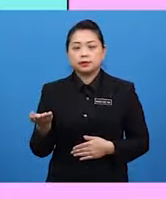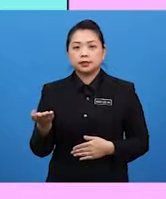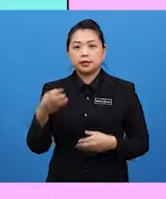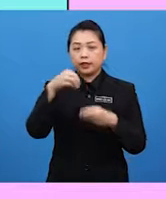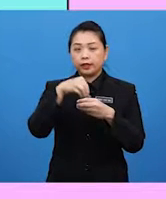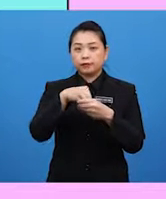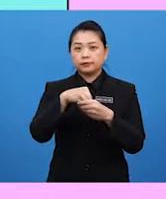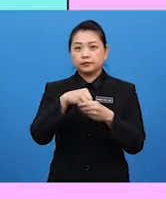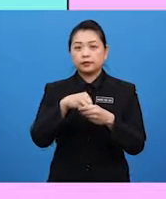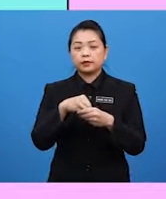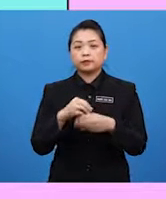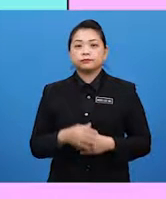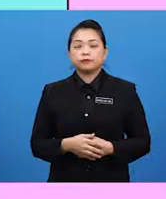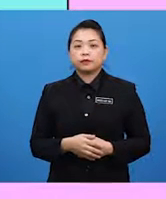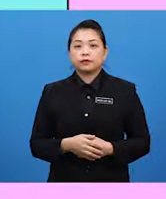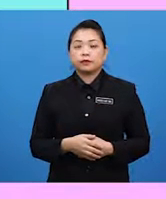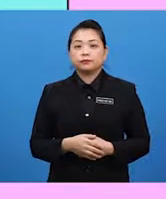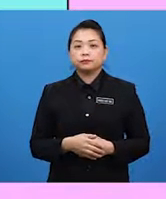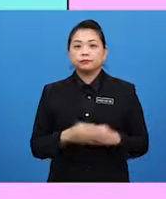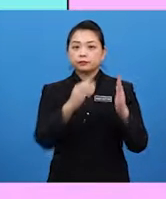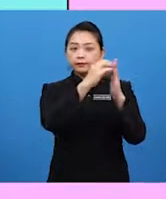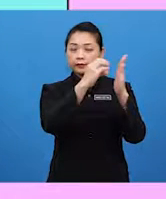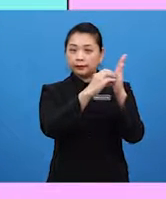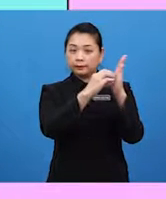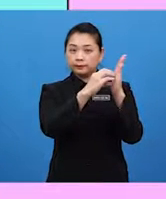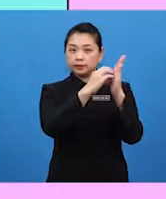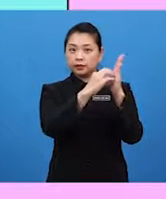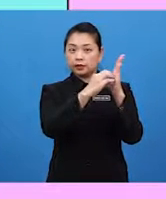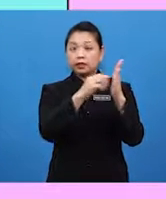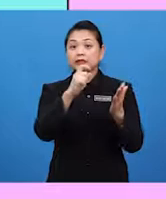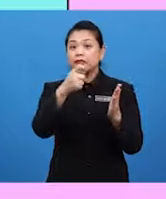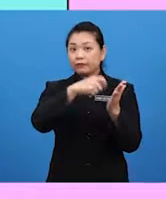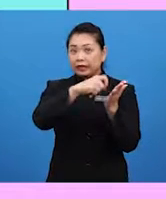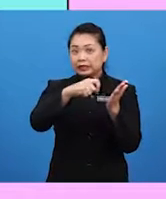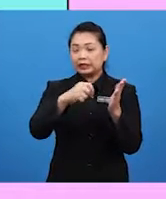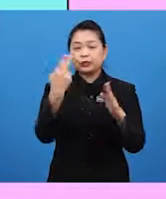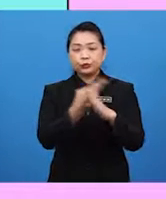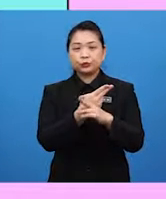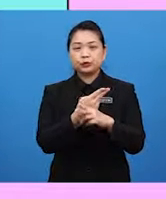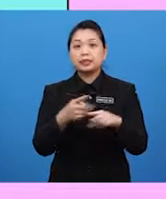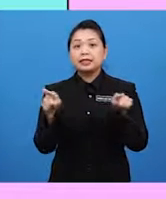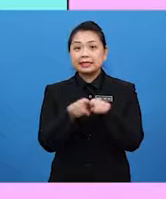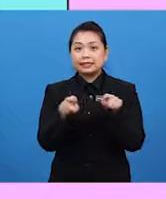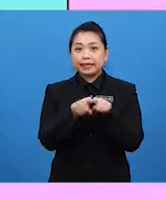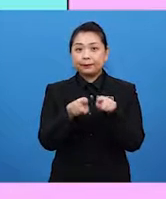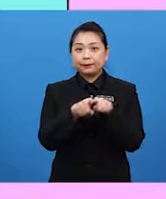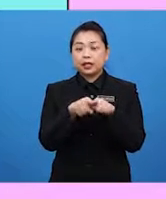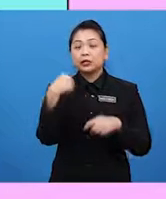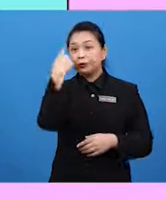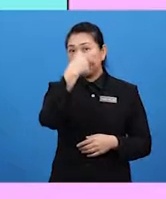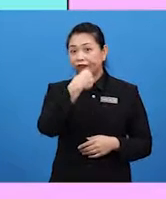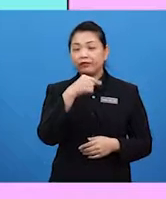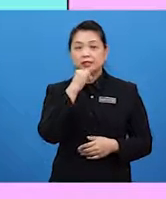In this stanza, the poet uses symbolism, The phrase, "your face is